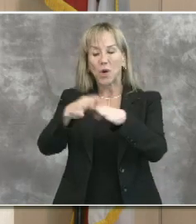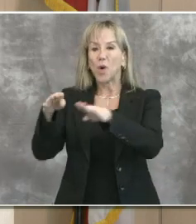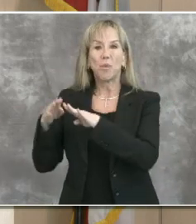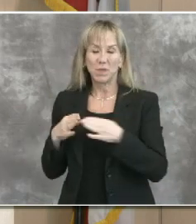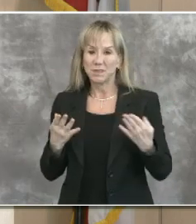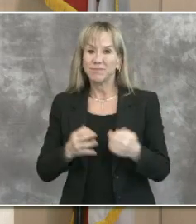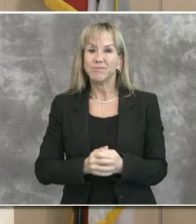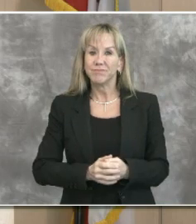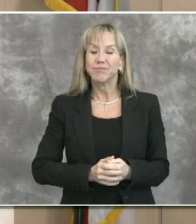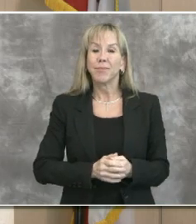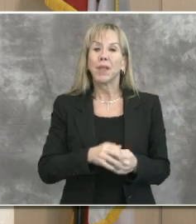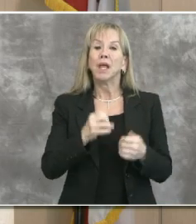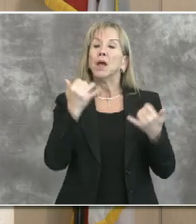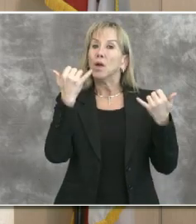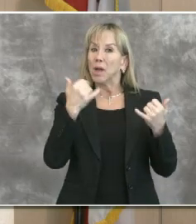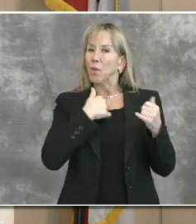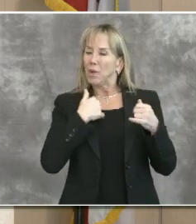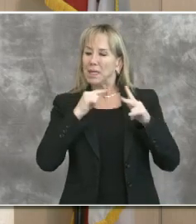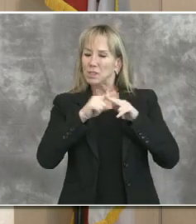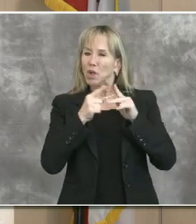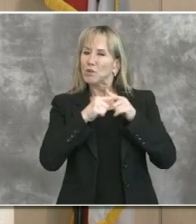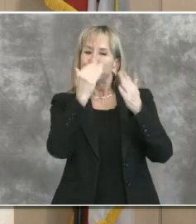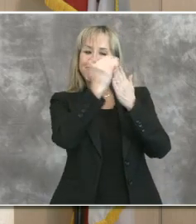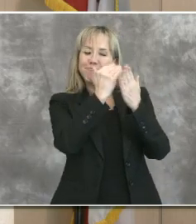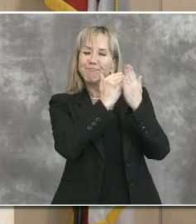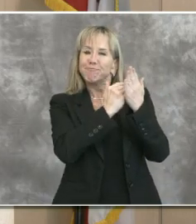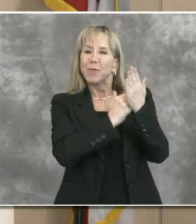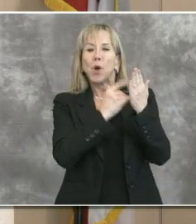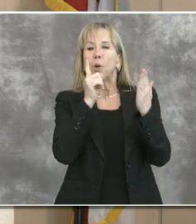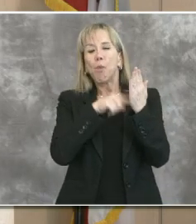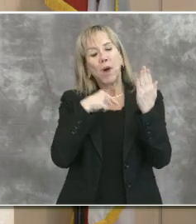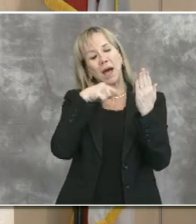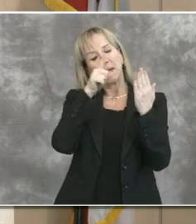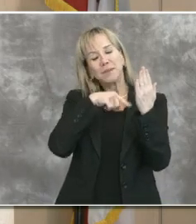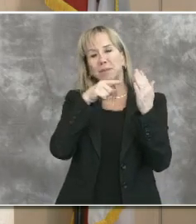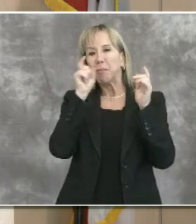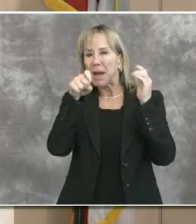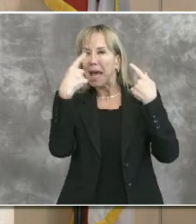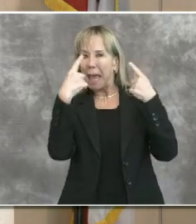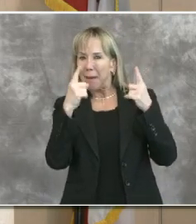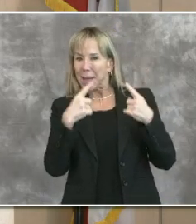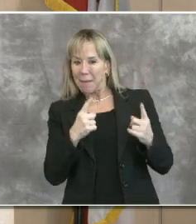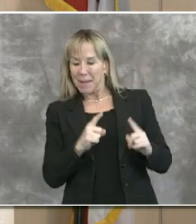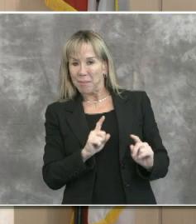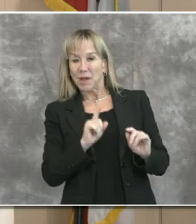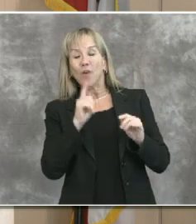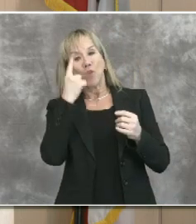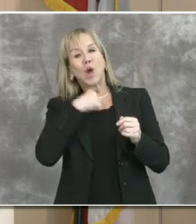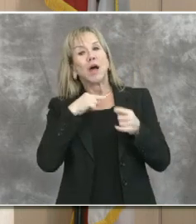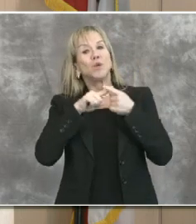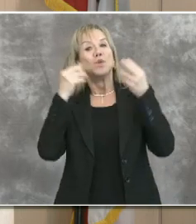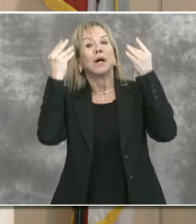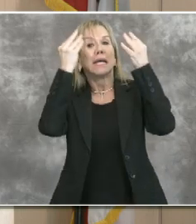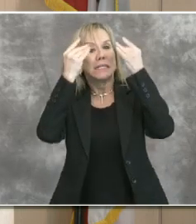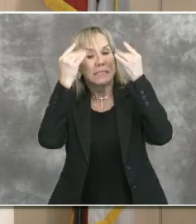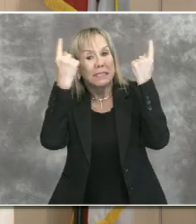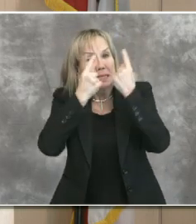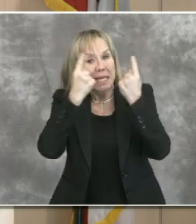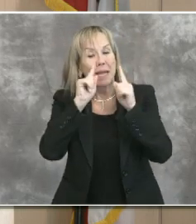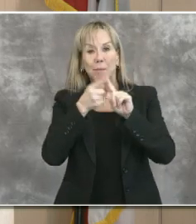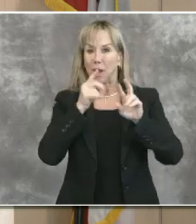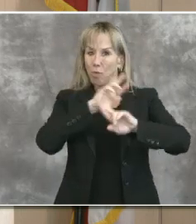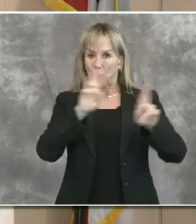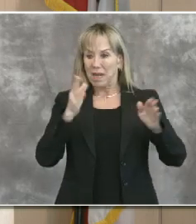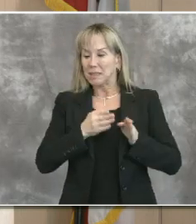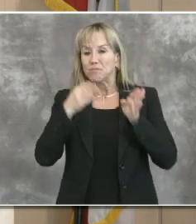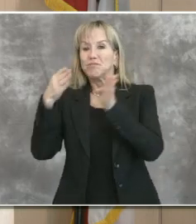out some guidance on what it will take for us to begin to consider reopening parks, trails, and beaches, along with some specific guidance to businesses about preparing for the